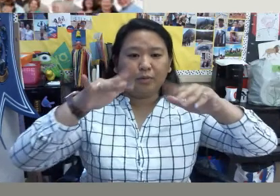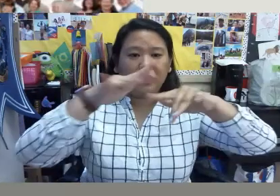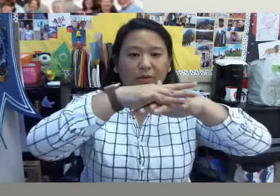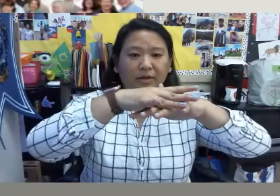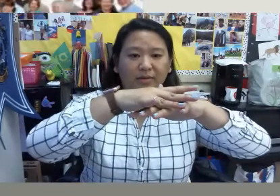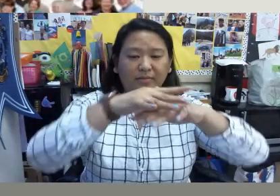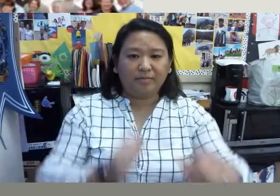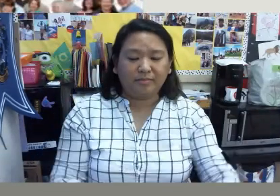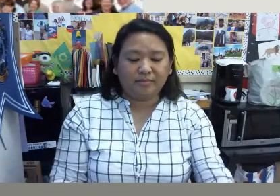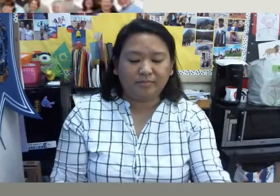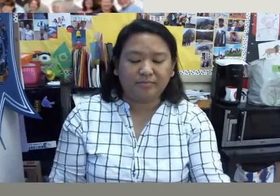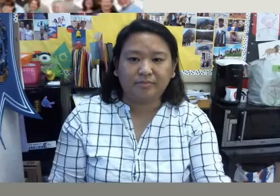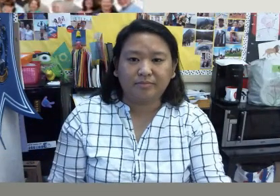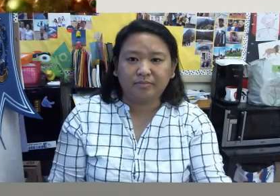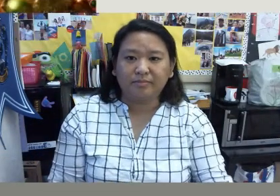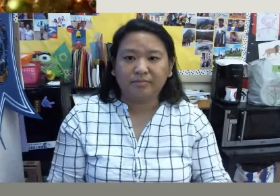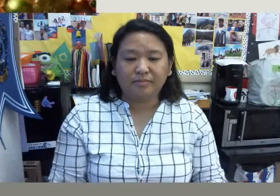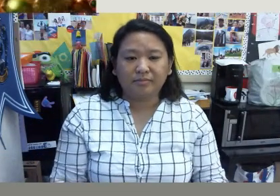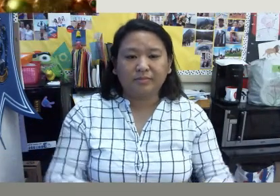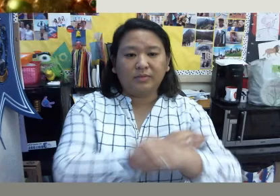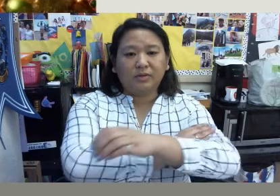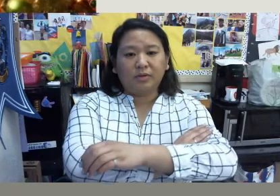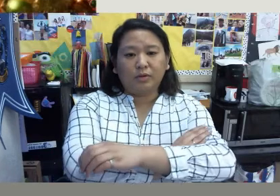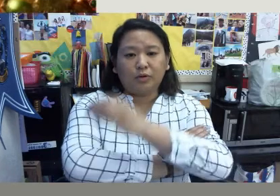Family reunion.